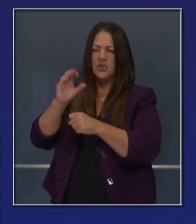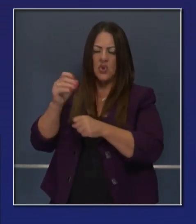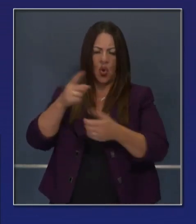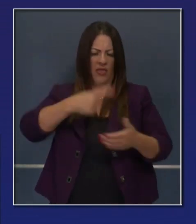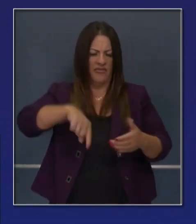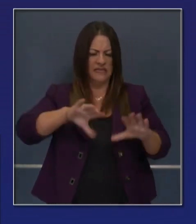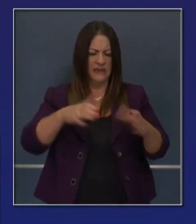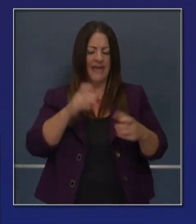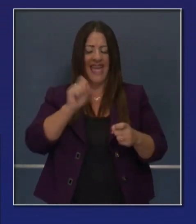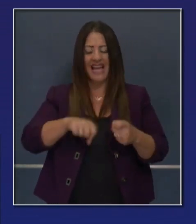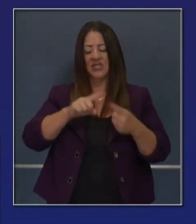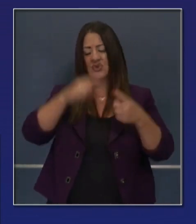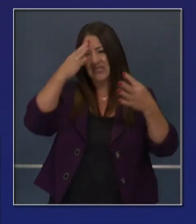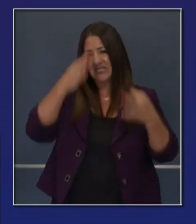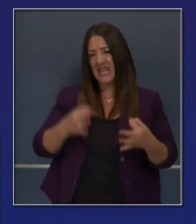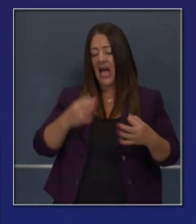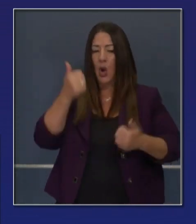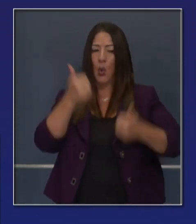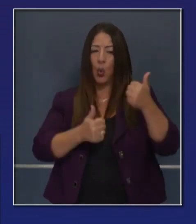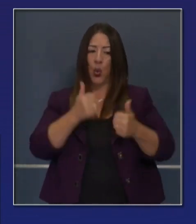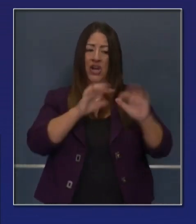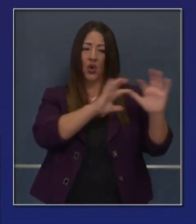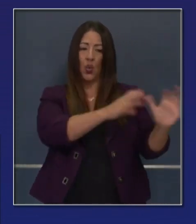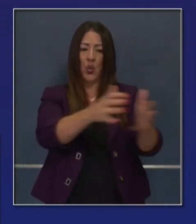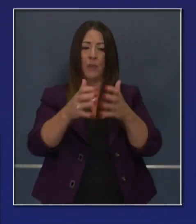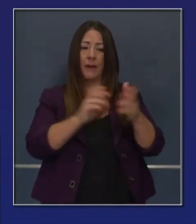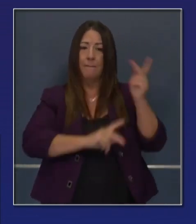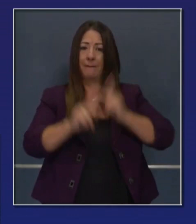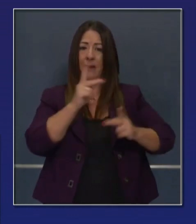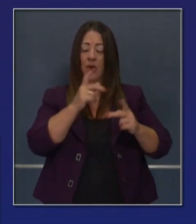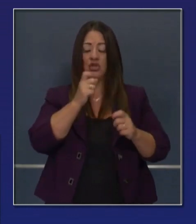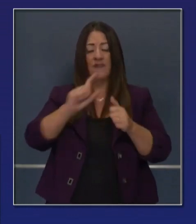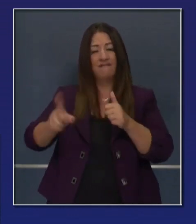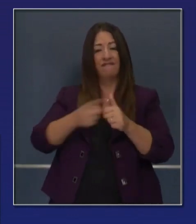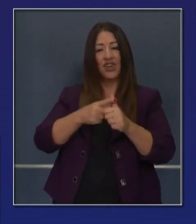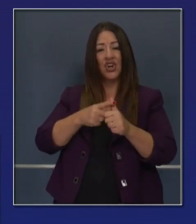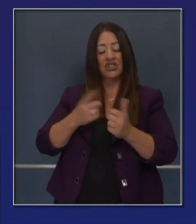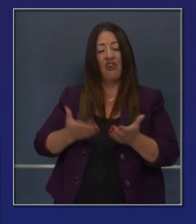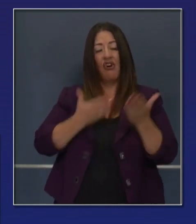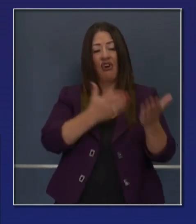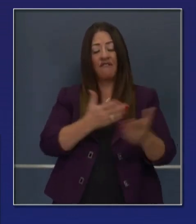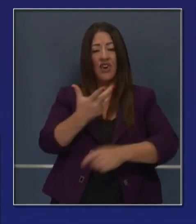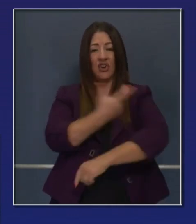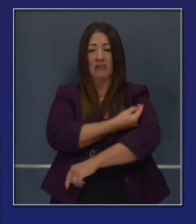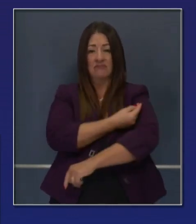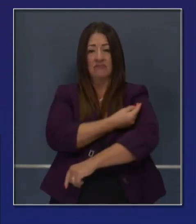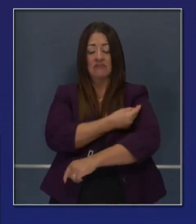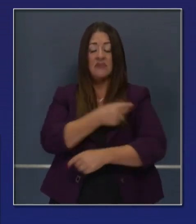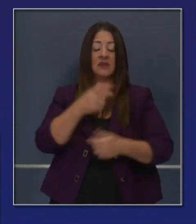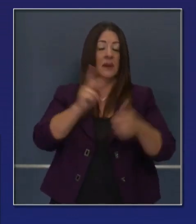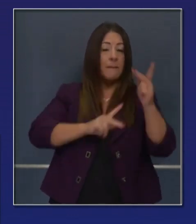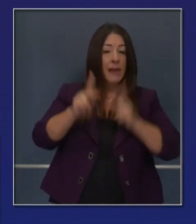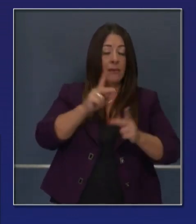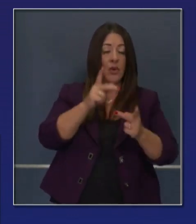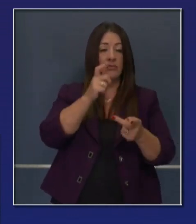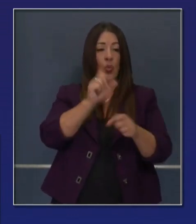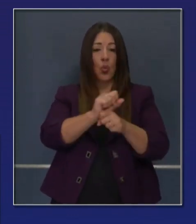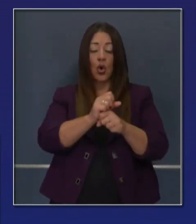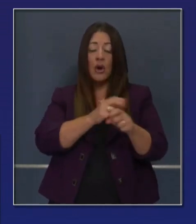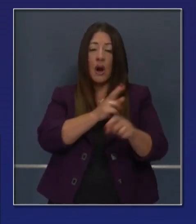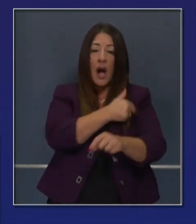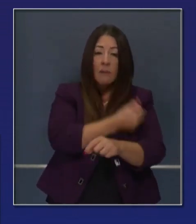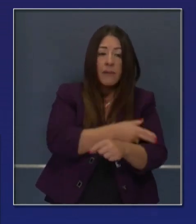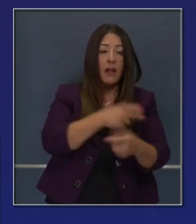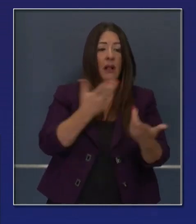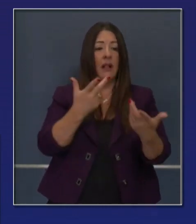our frontline healthcare workers, as the governor alluded to, those who are most vulnerable, those in congregate facilities, skilled